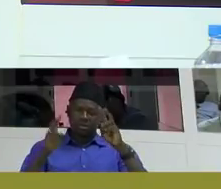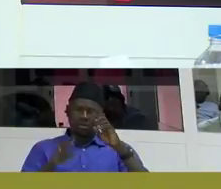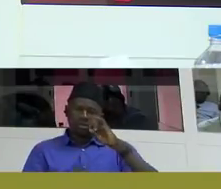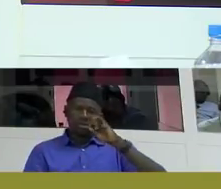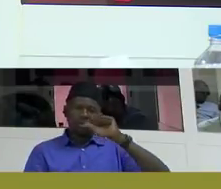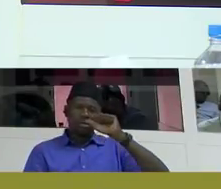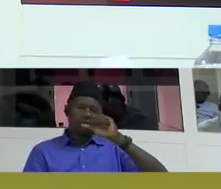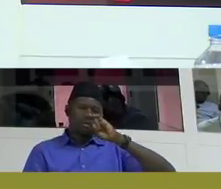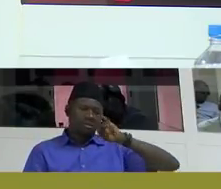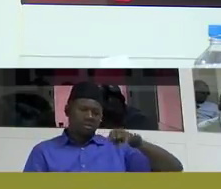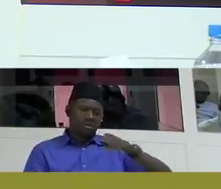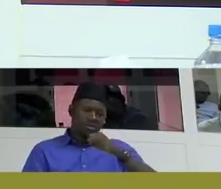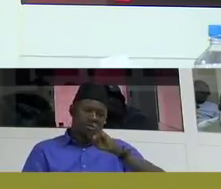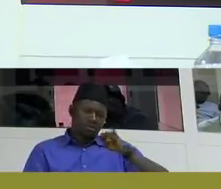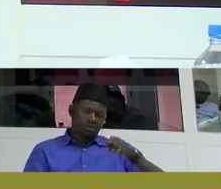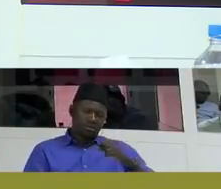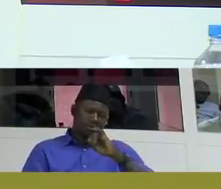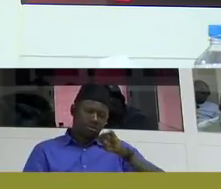Jammeh.